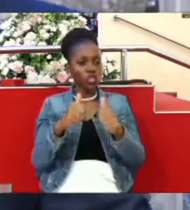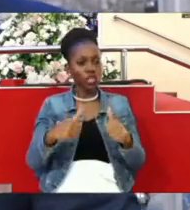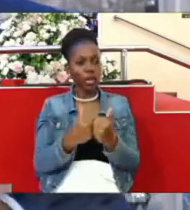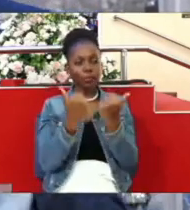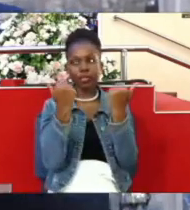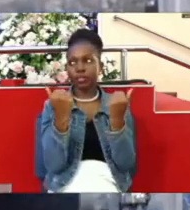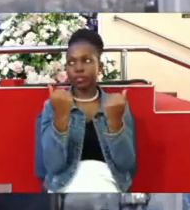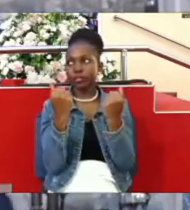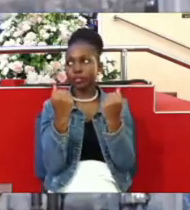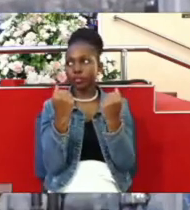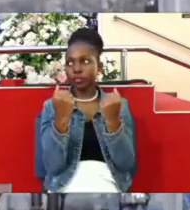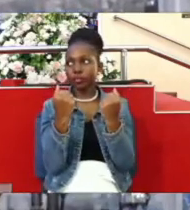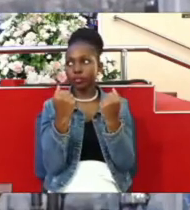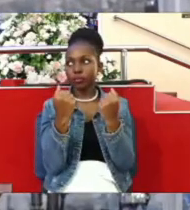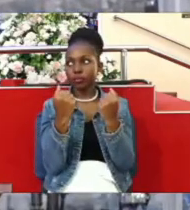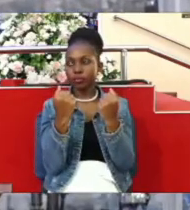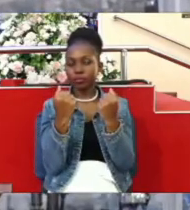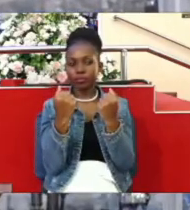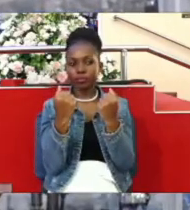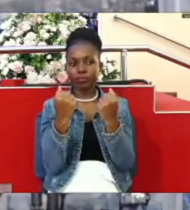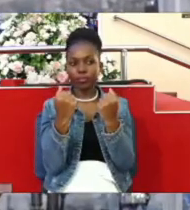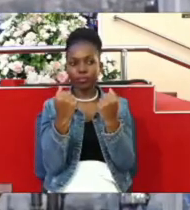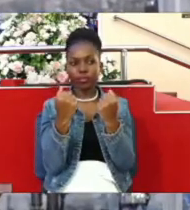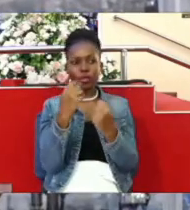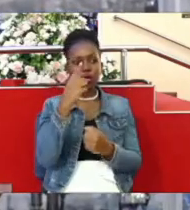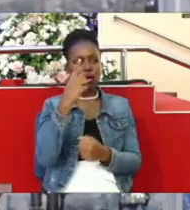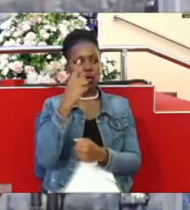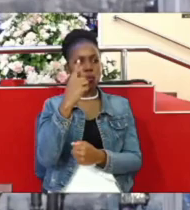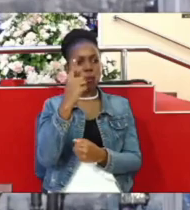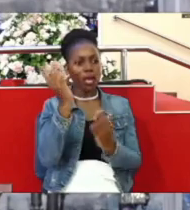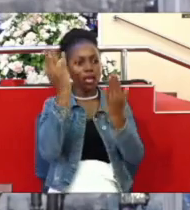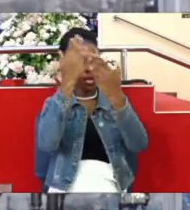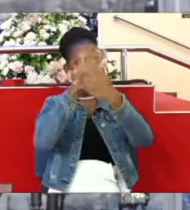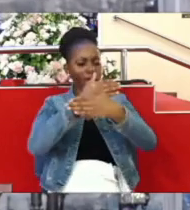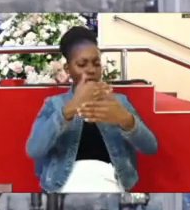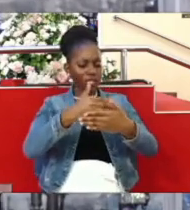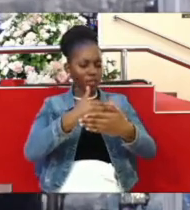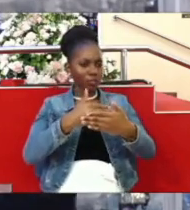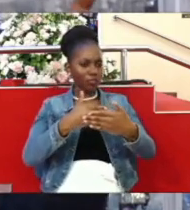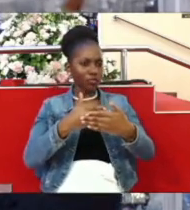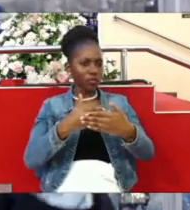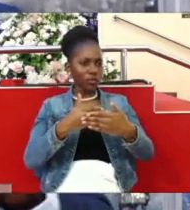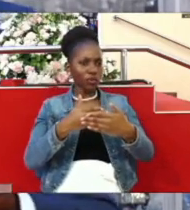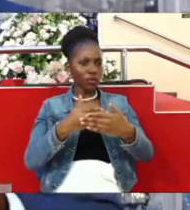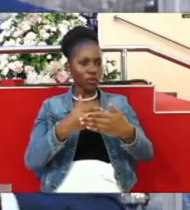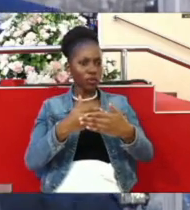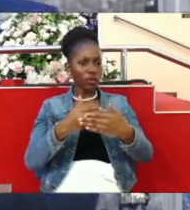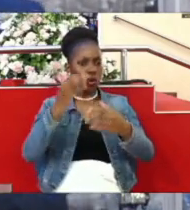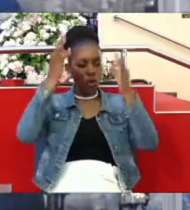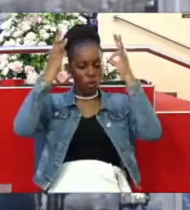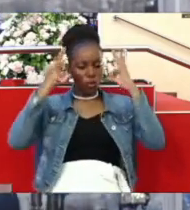the eve of my wedding, my wedding was 26th of November